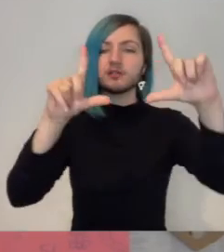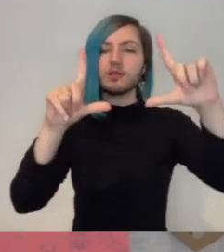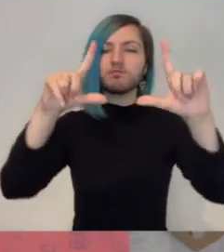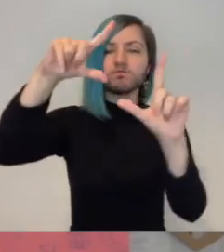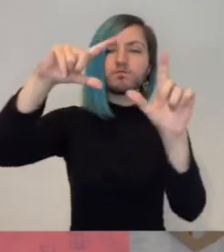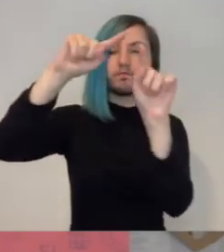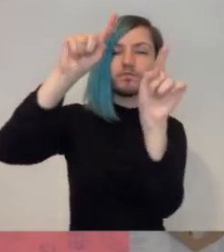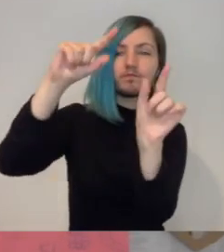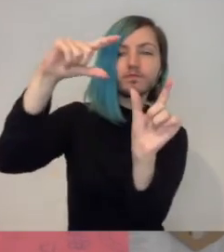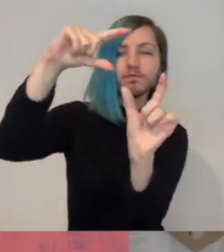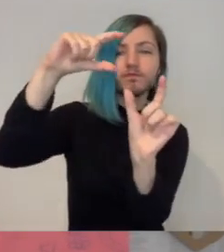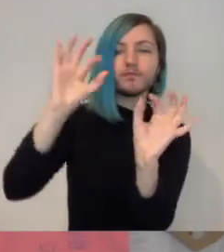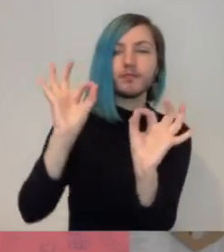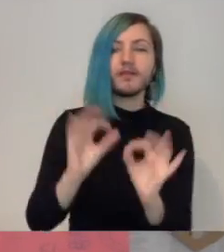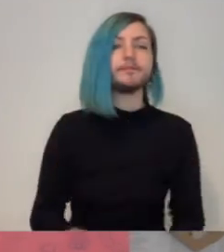sideways.